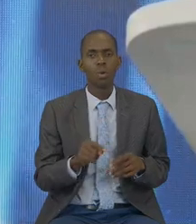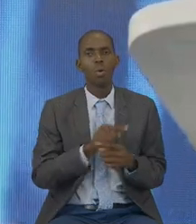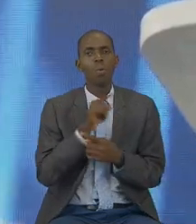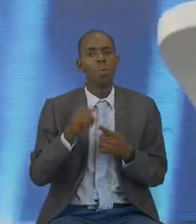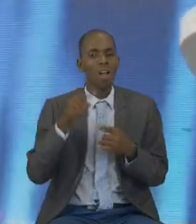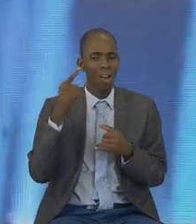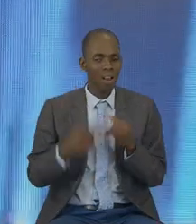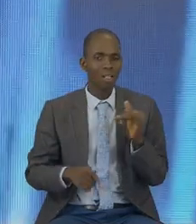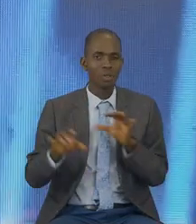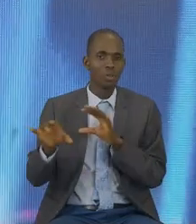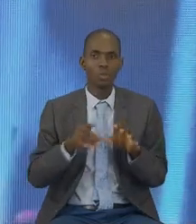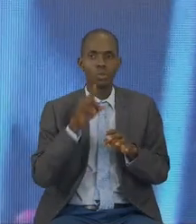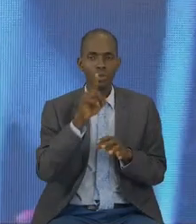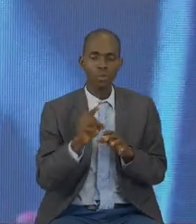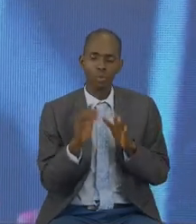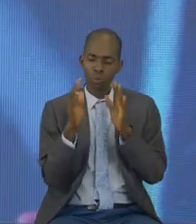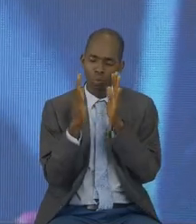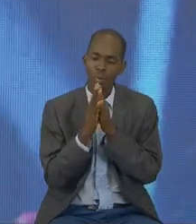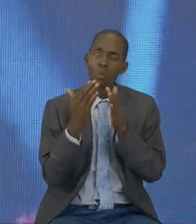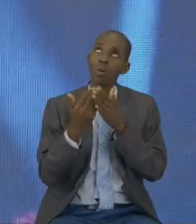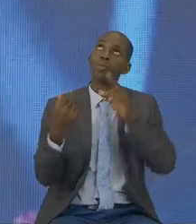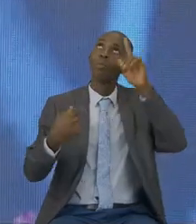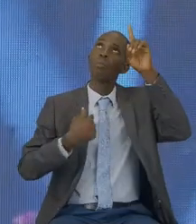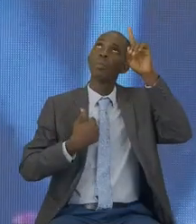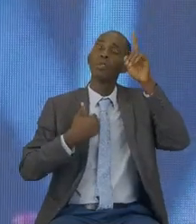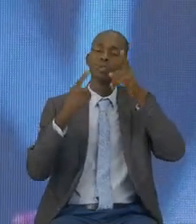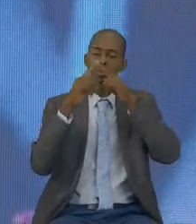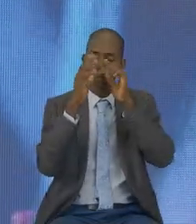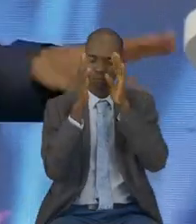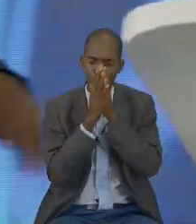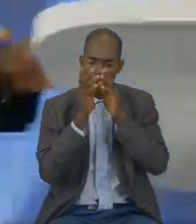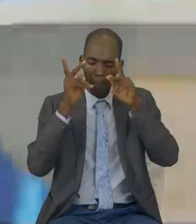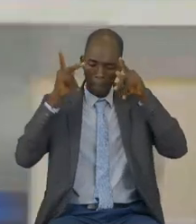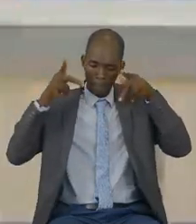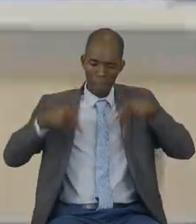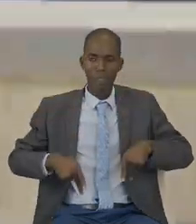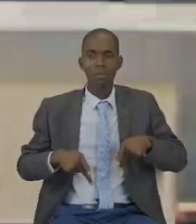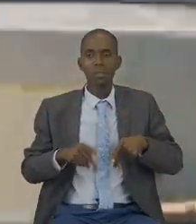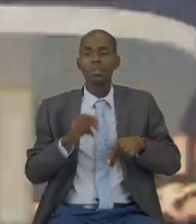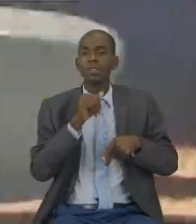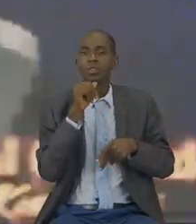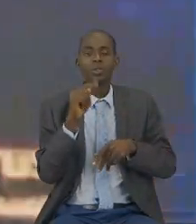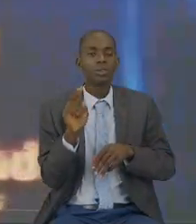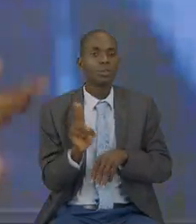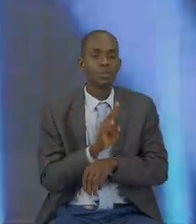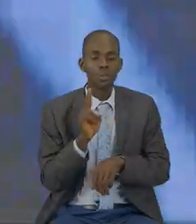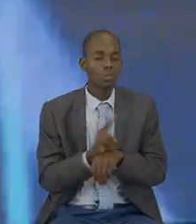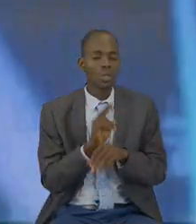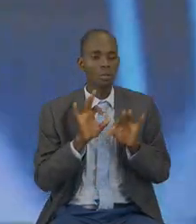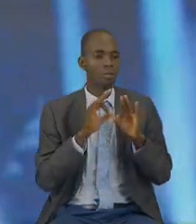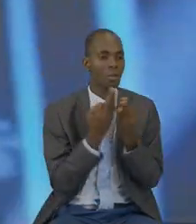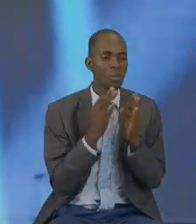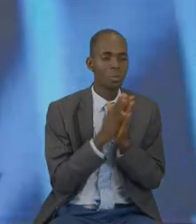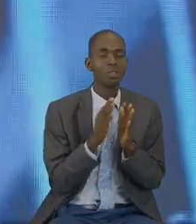you appear before me to pray personally? Not the habitual prayer, God, thank you for